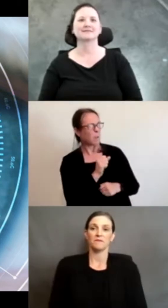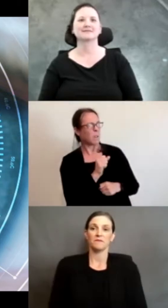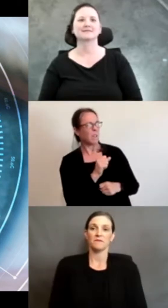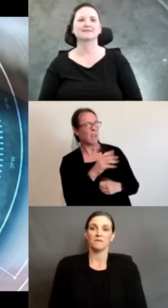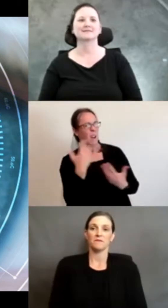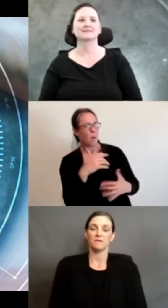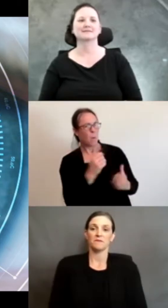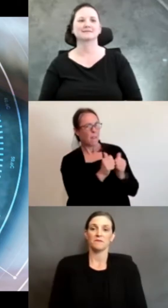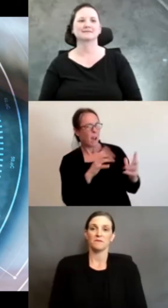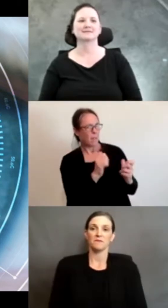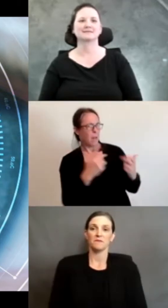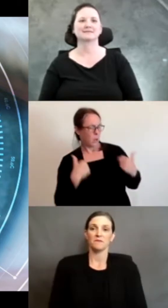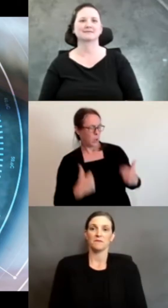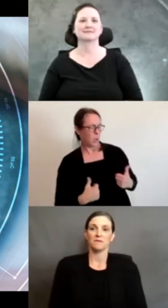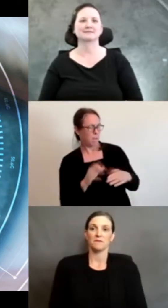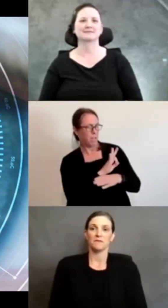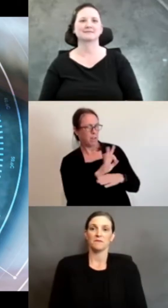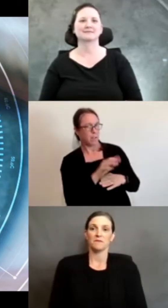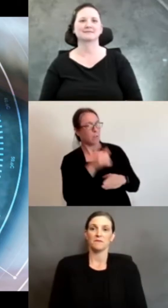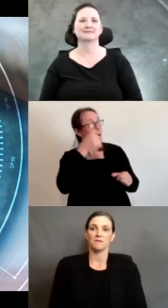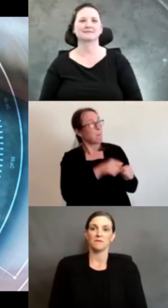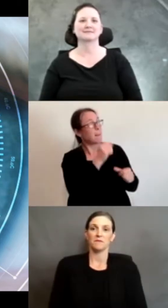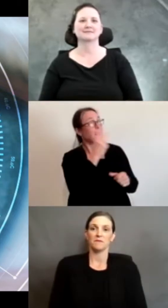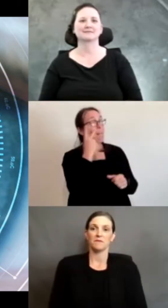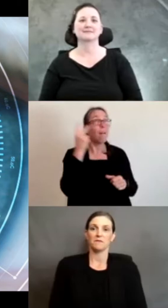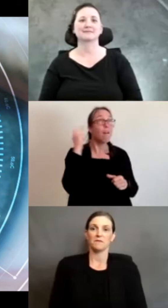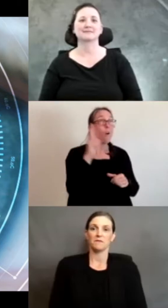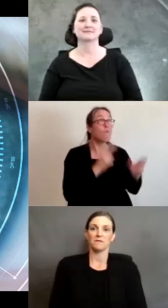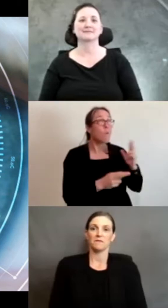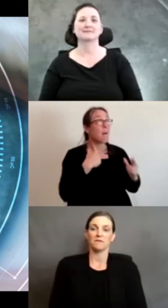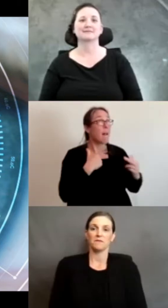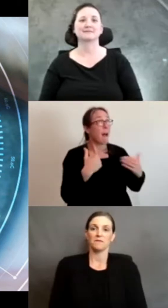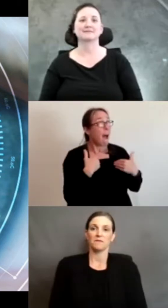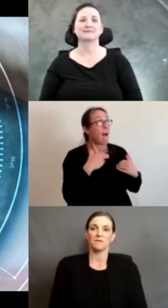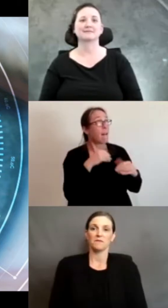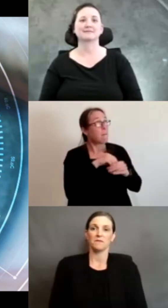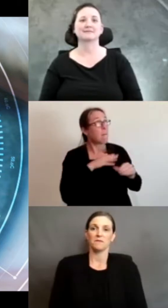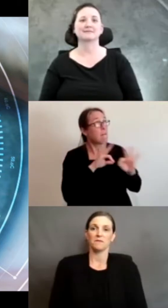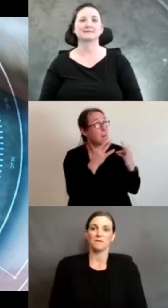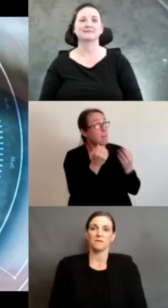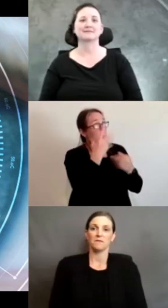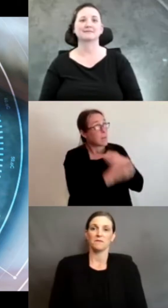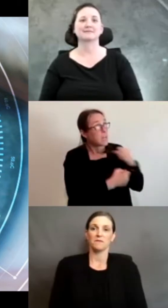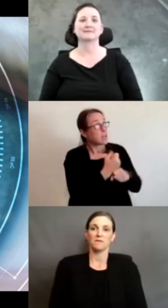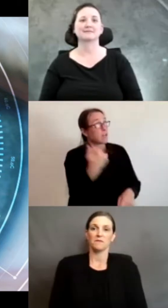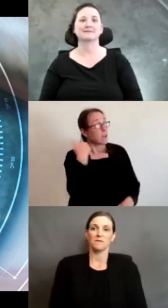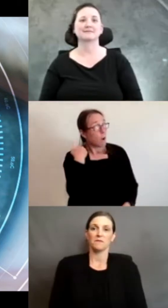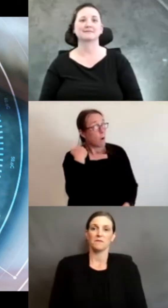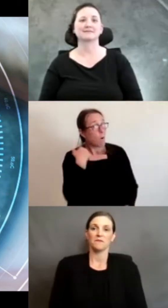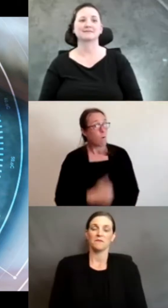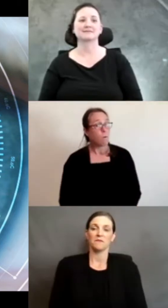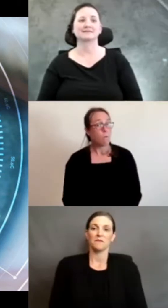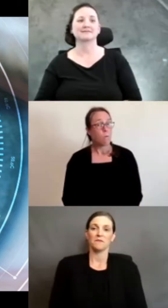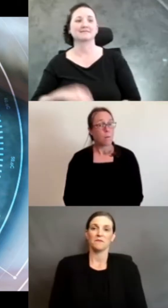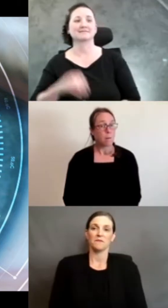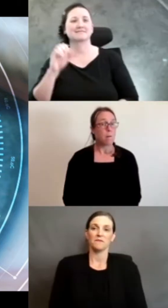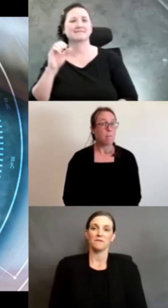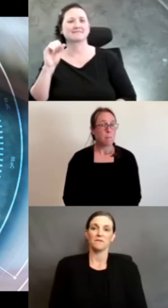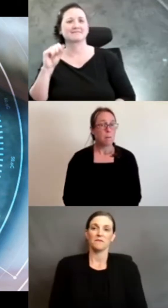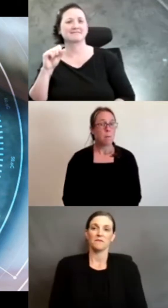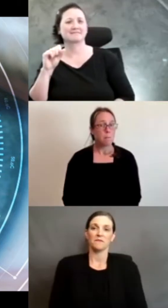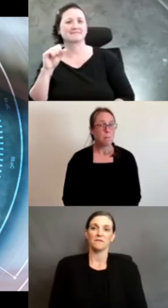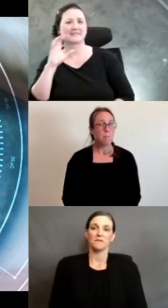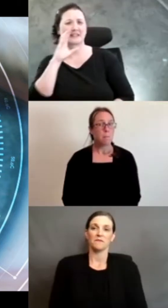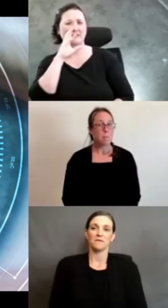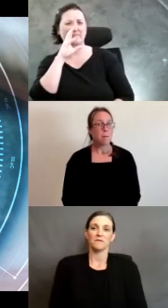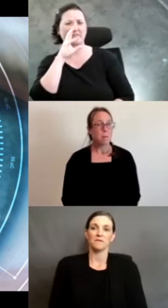a robot our family had years ago. Yup, that aspect is fascinating. Strange how